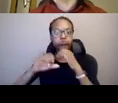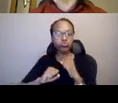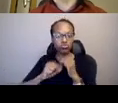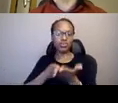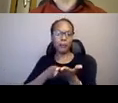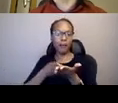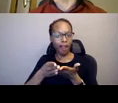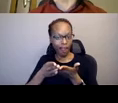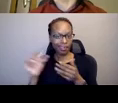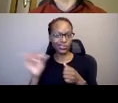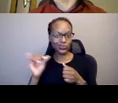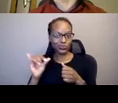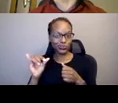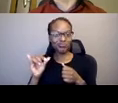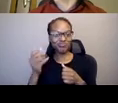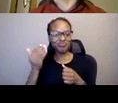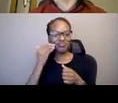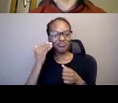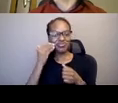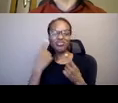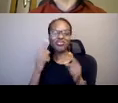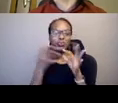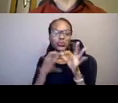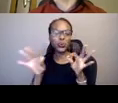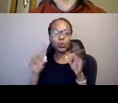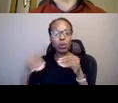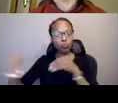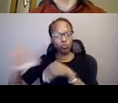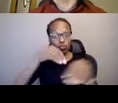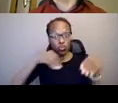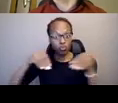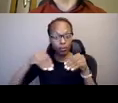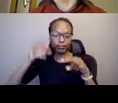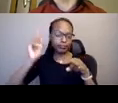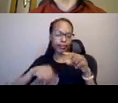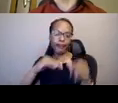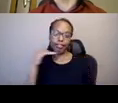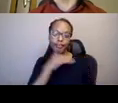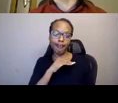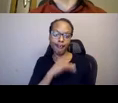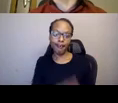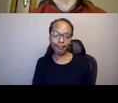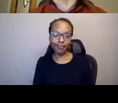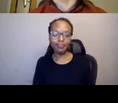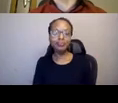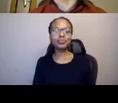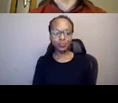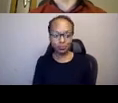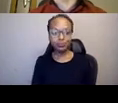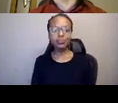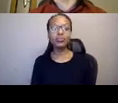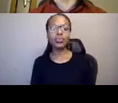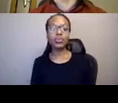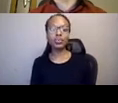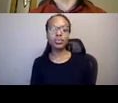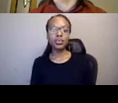says, movement does not lie. And when you're working together in this community, and we're able to build that, we